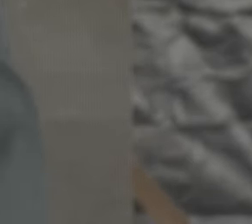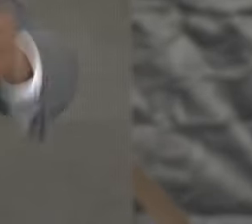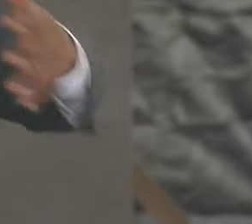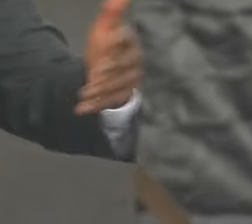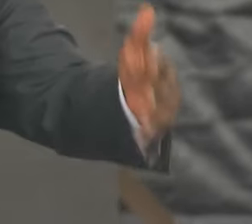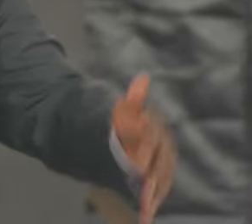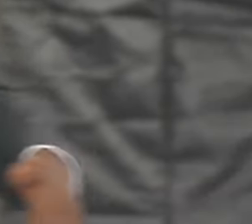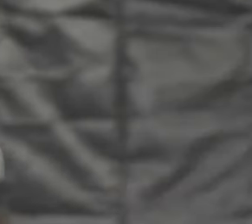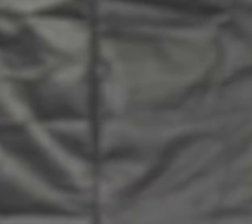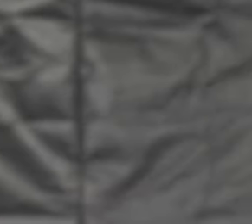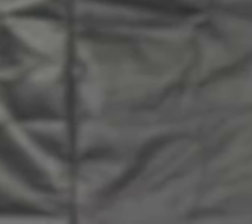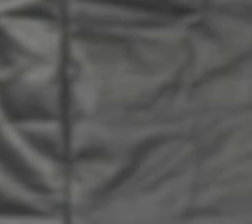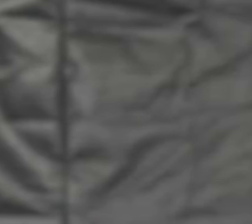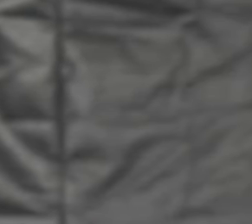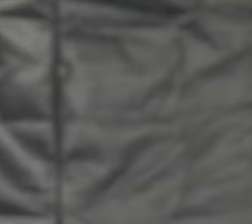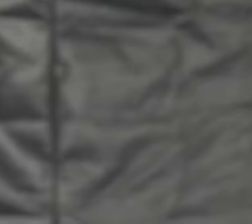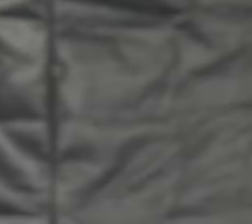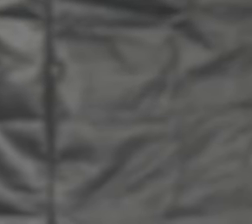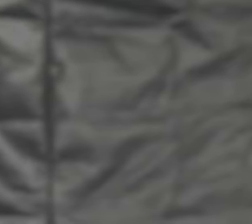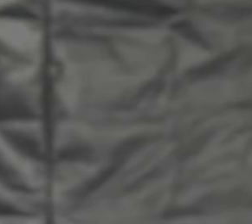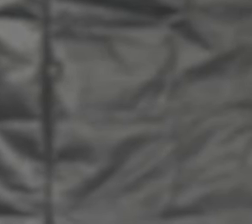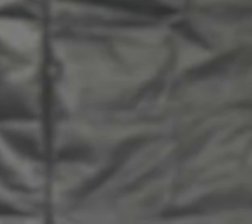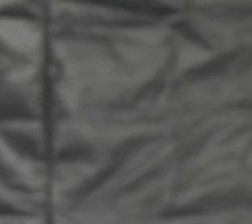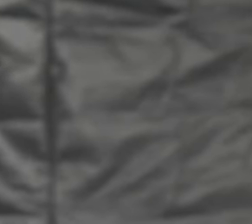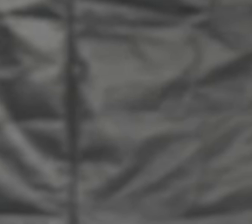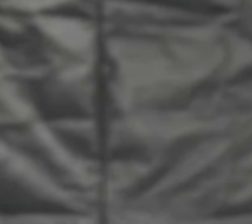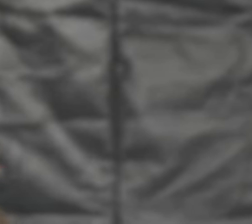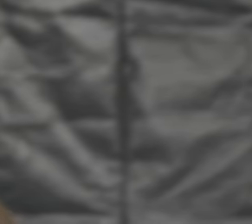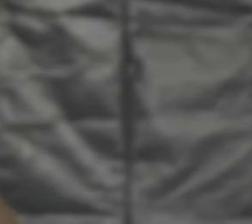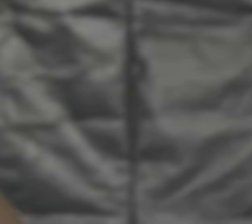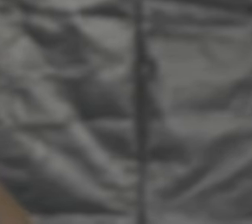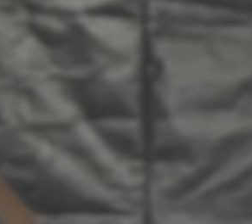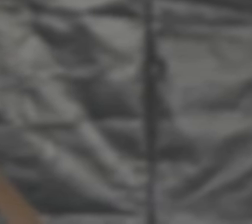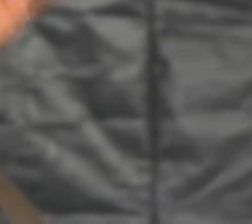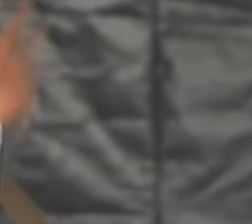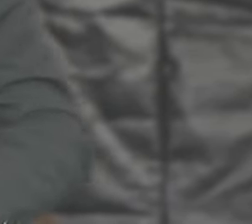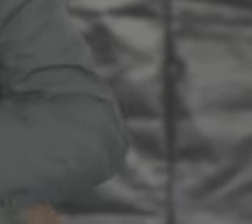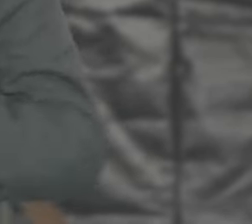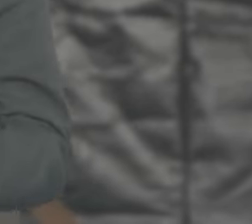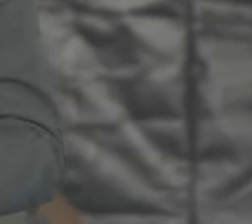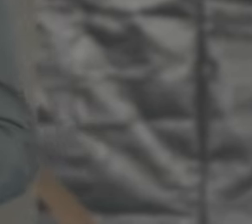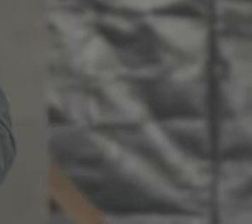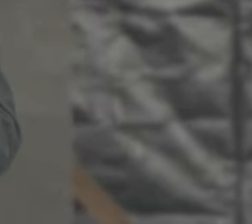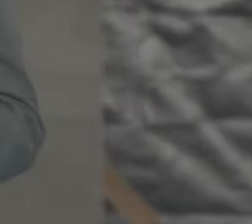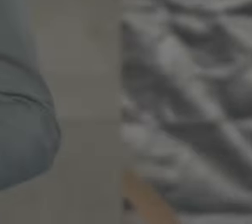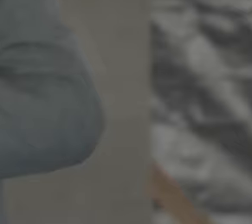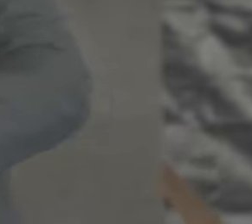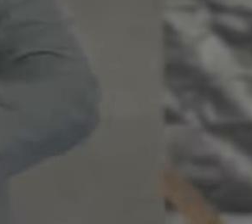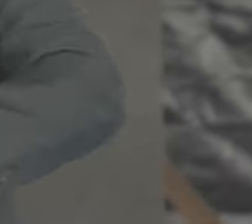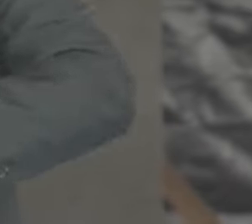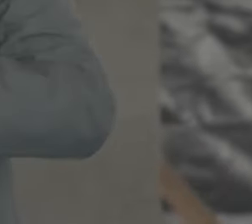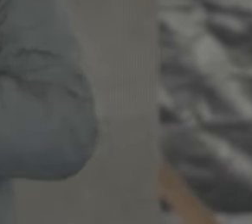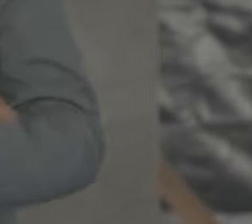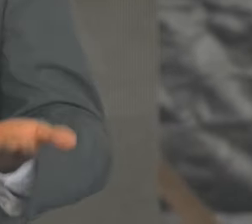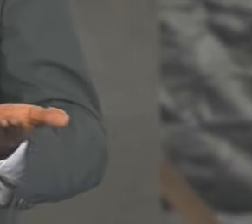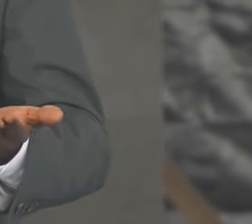sin. It always comes up and up and up, grumbling always,